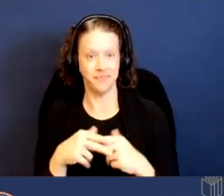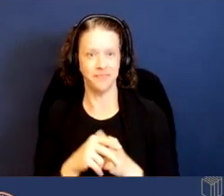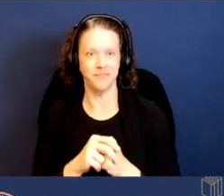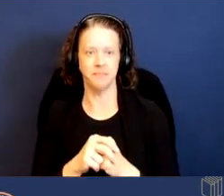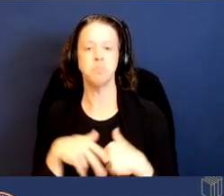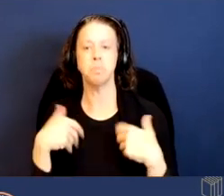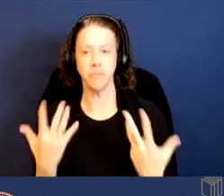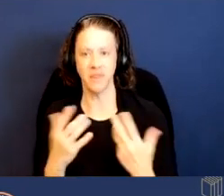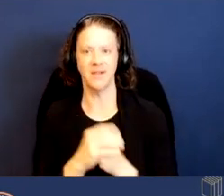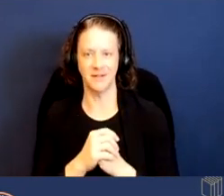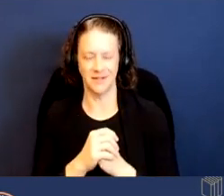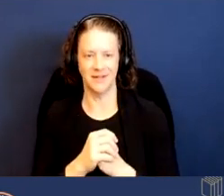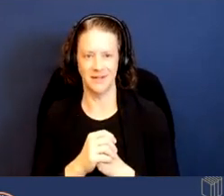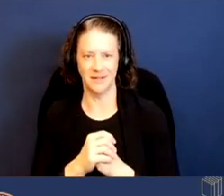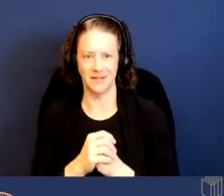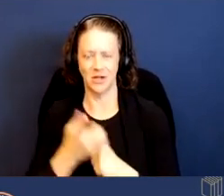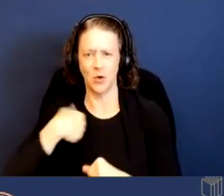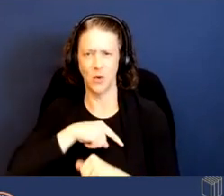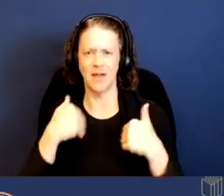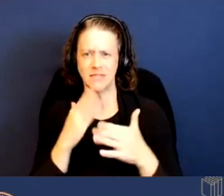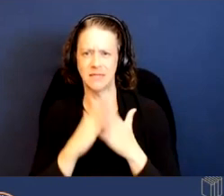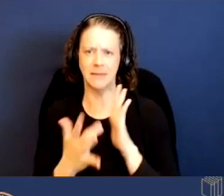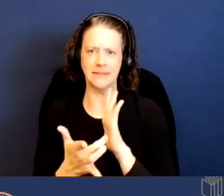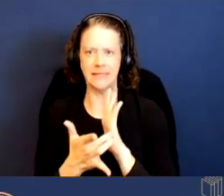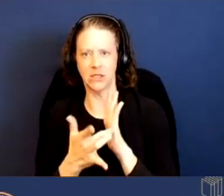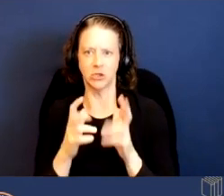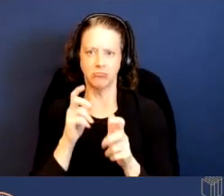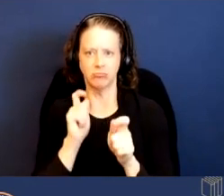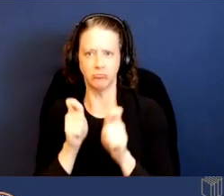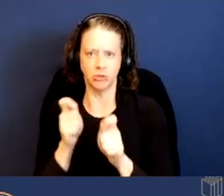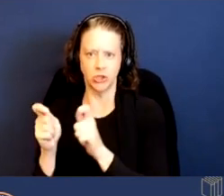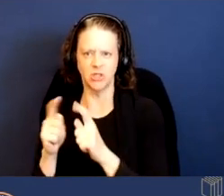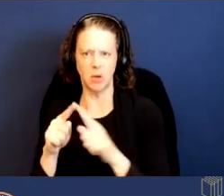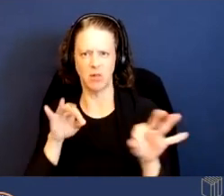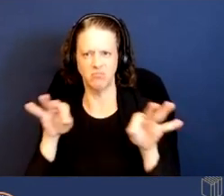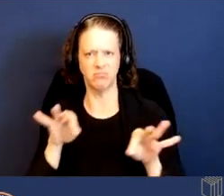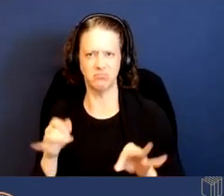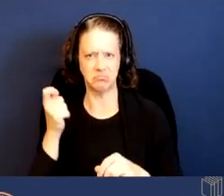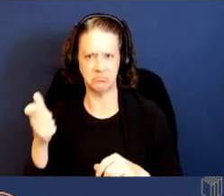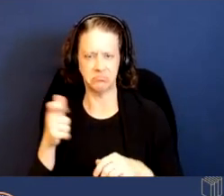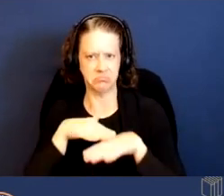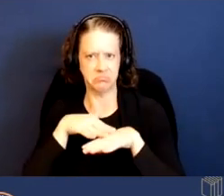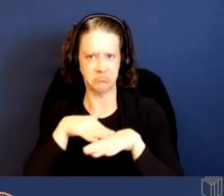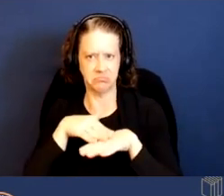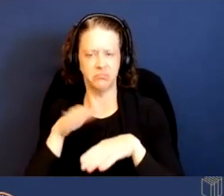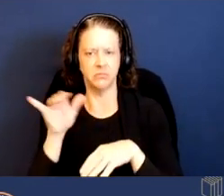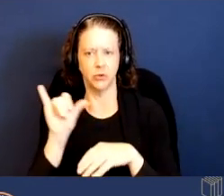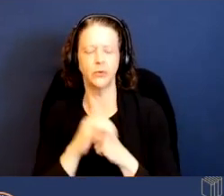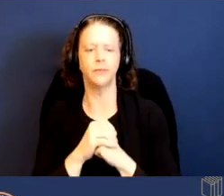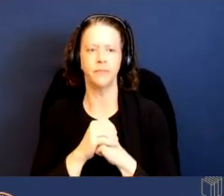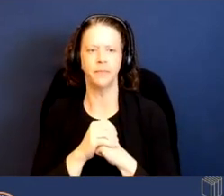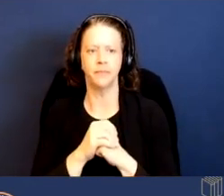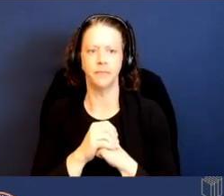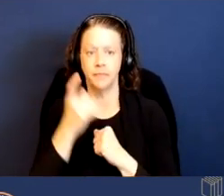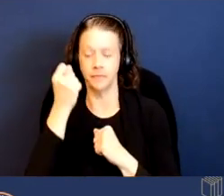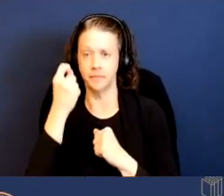So there are some just technical changes, and walk through those just a little bit as well. But just